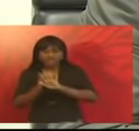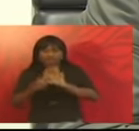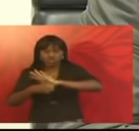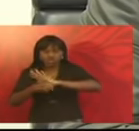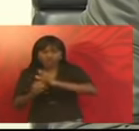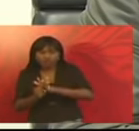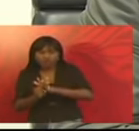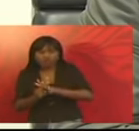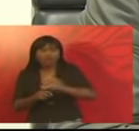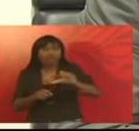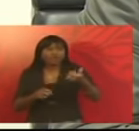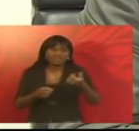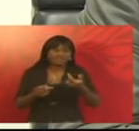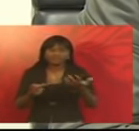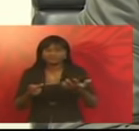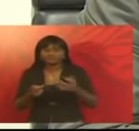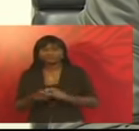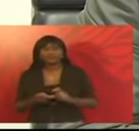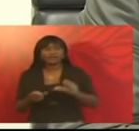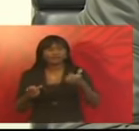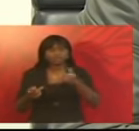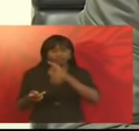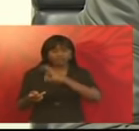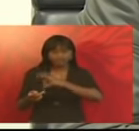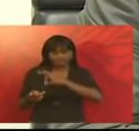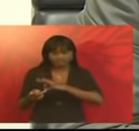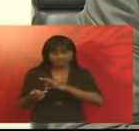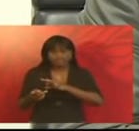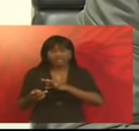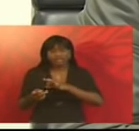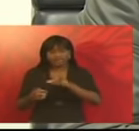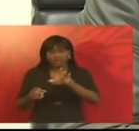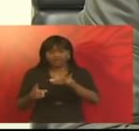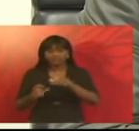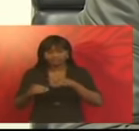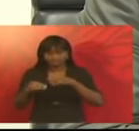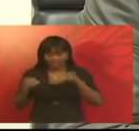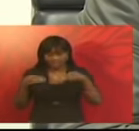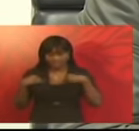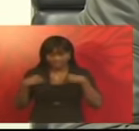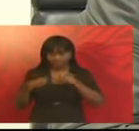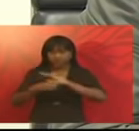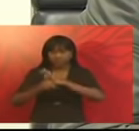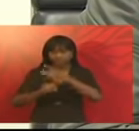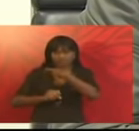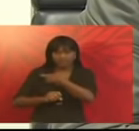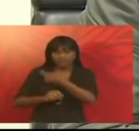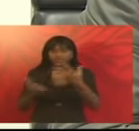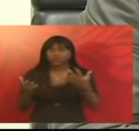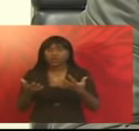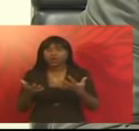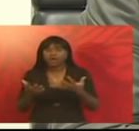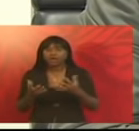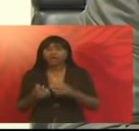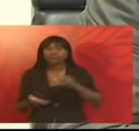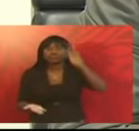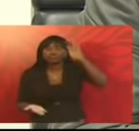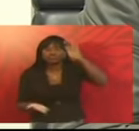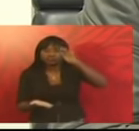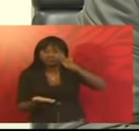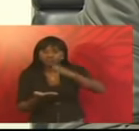of severe illness and death, the other benefits that really are of relevance and importance are the benefits of overall reducing the risk